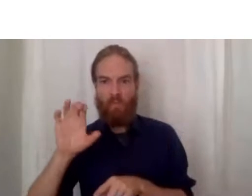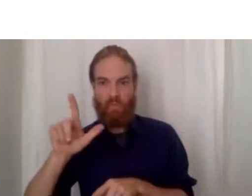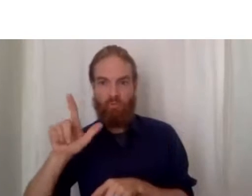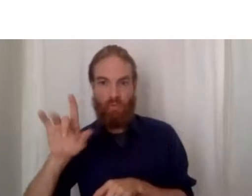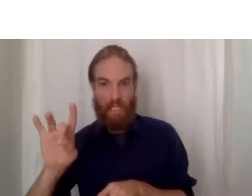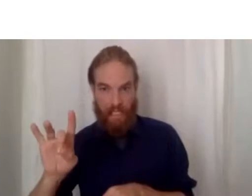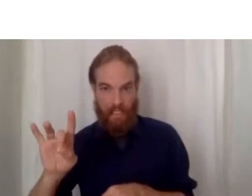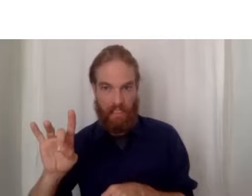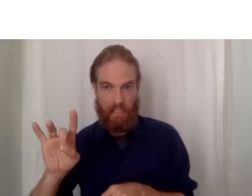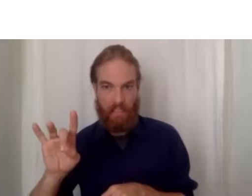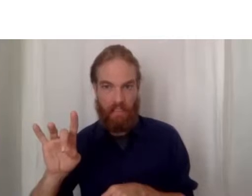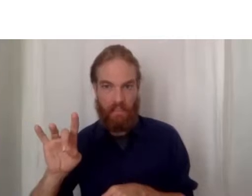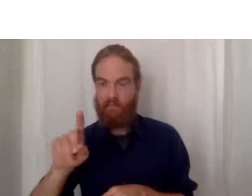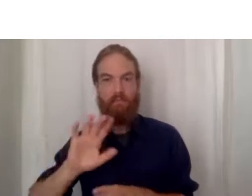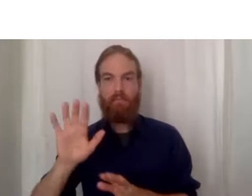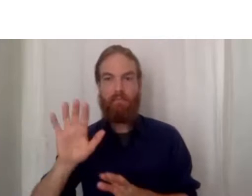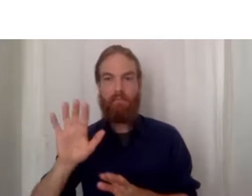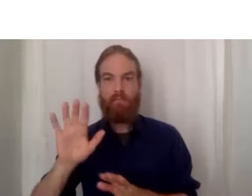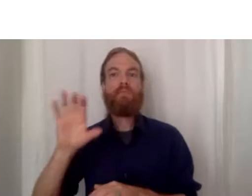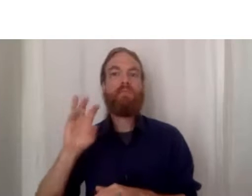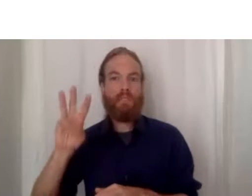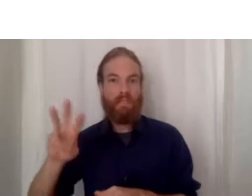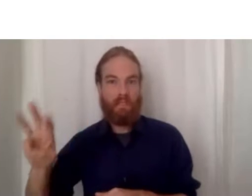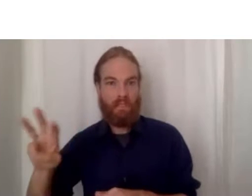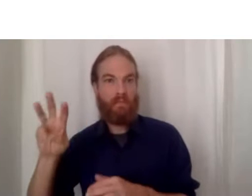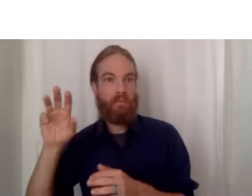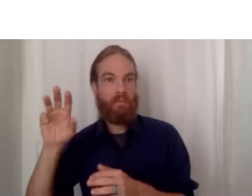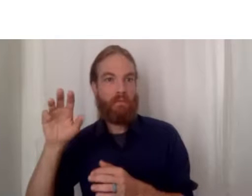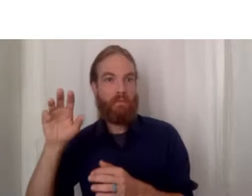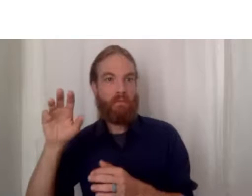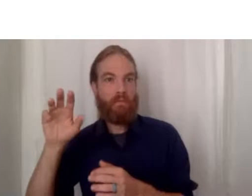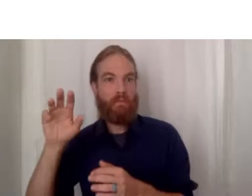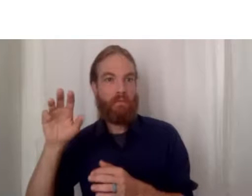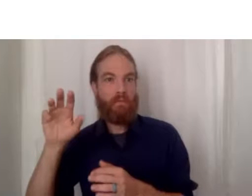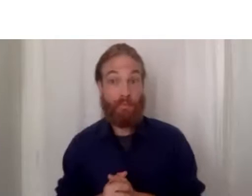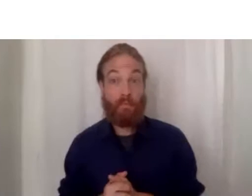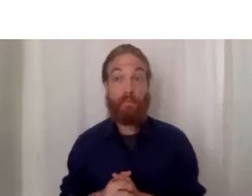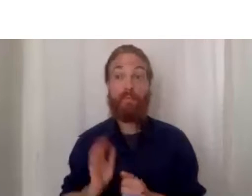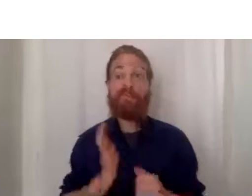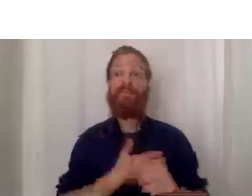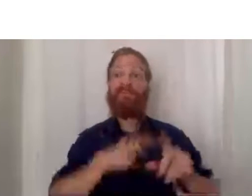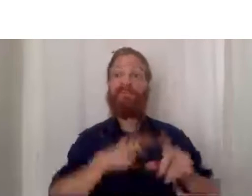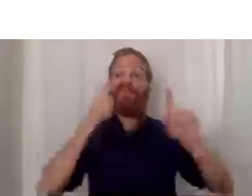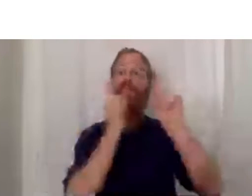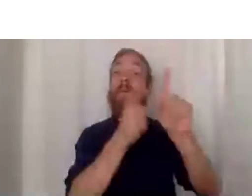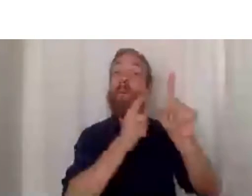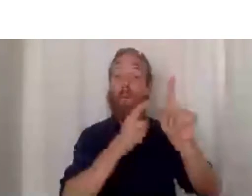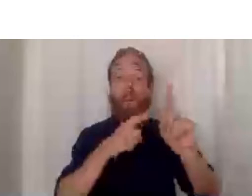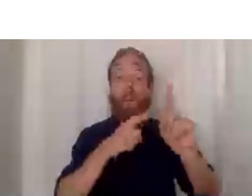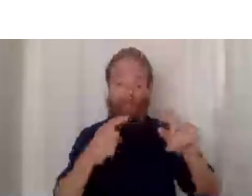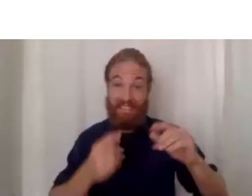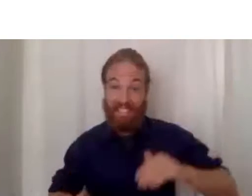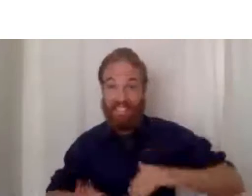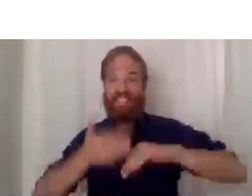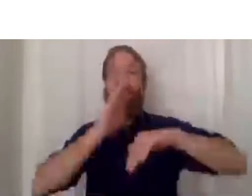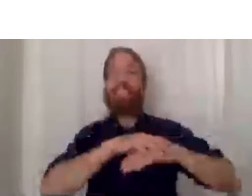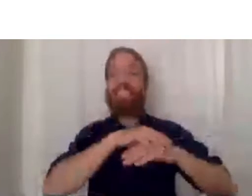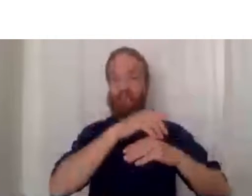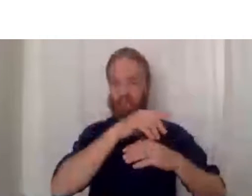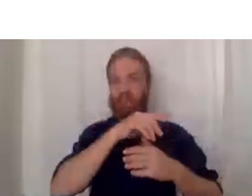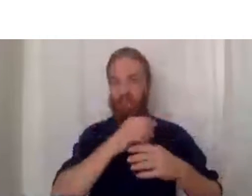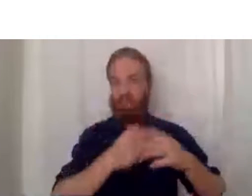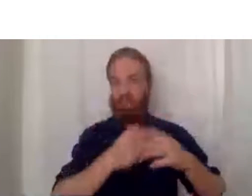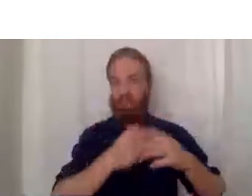$127,667. And the goal of this is to increase initiation and duration of breastfeeding rates in El Paso